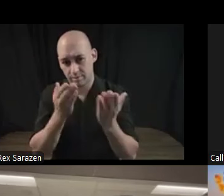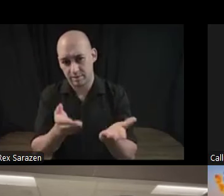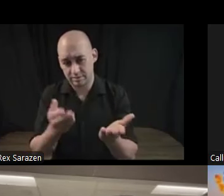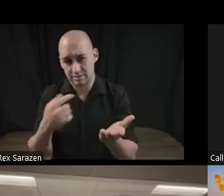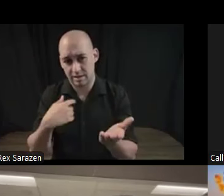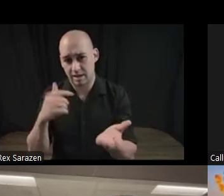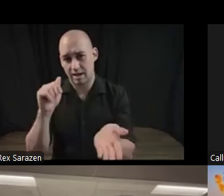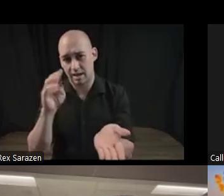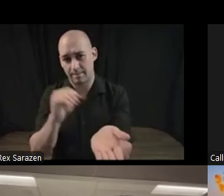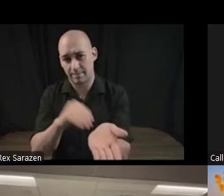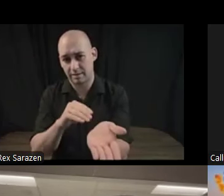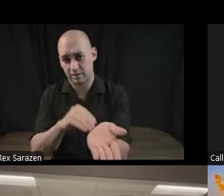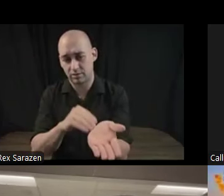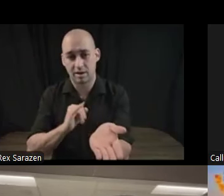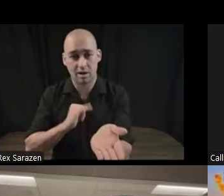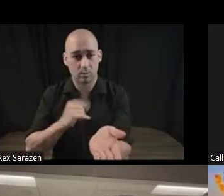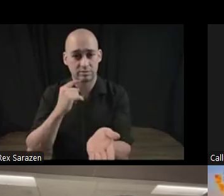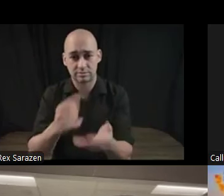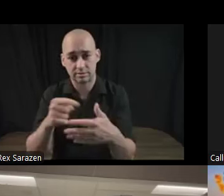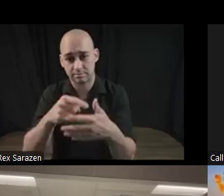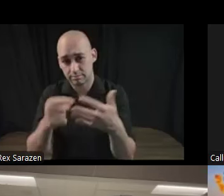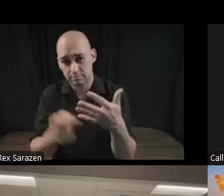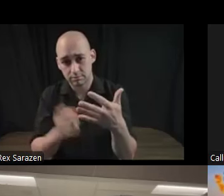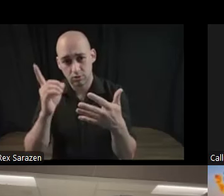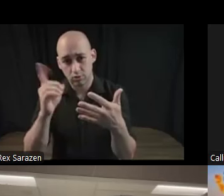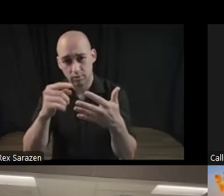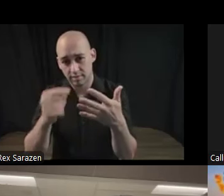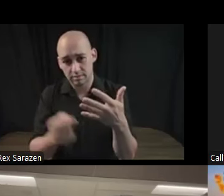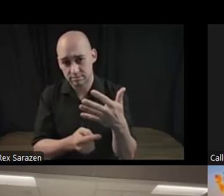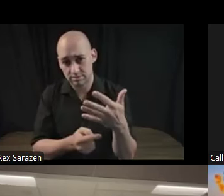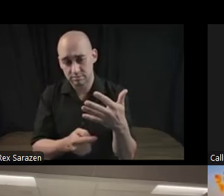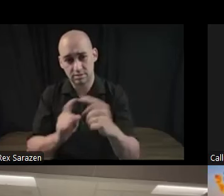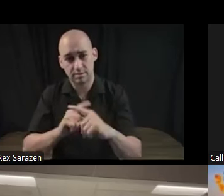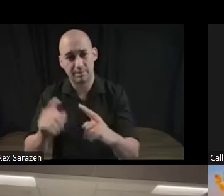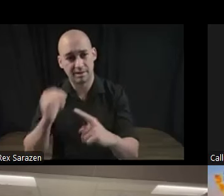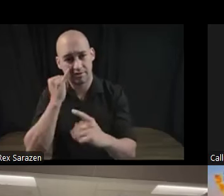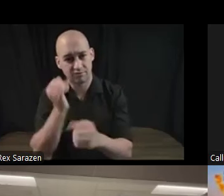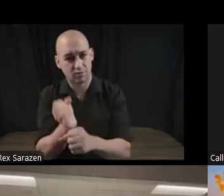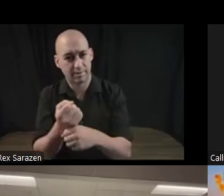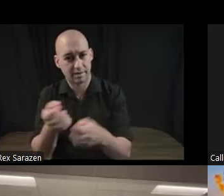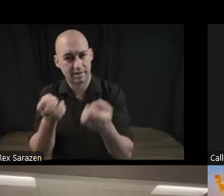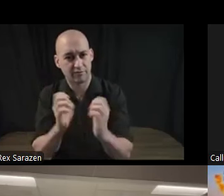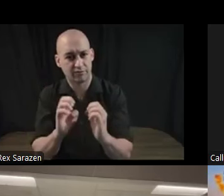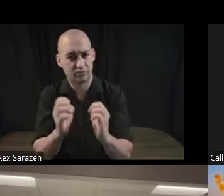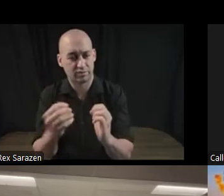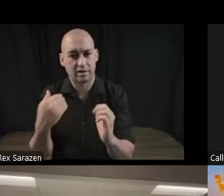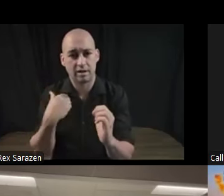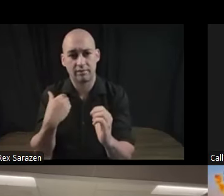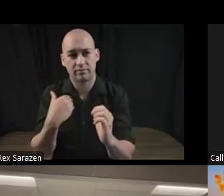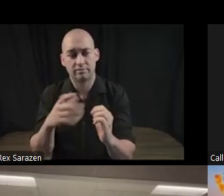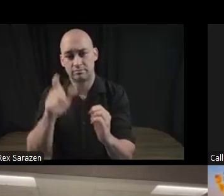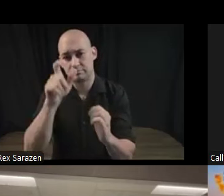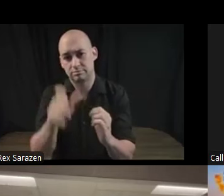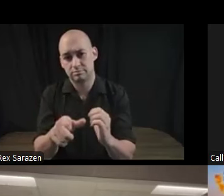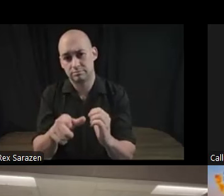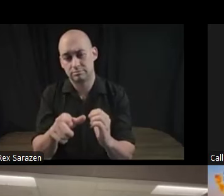I would say do this, X, Y, and Z. But I think if we make an effort to have, I don't know, maybe call them wellness